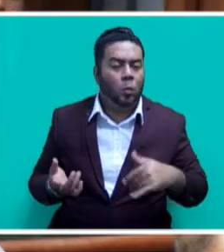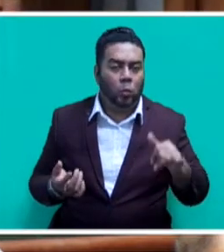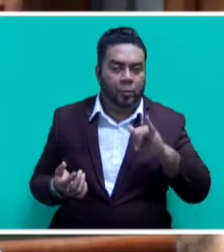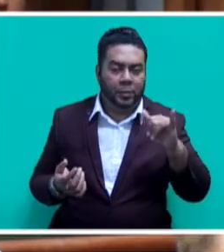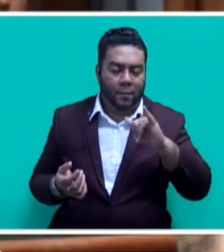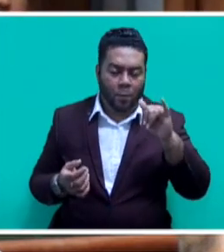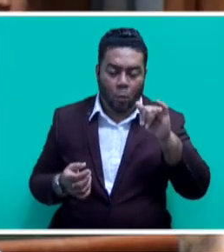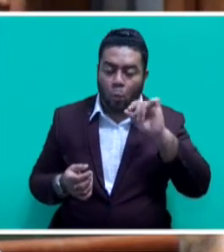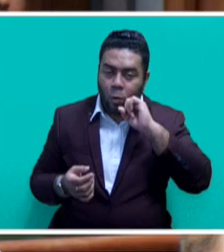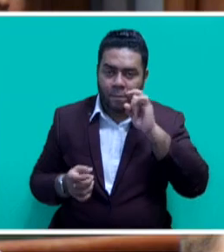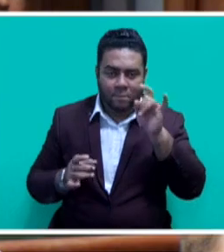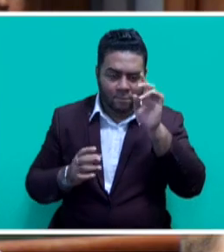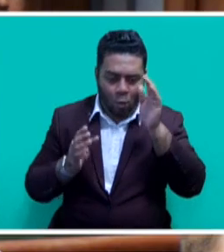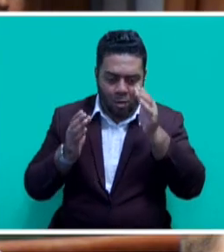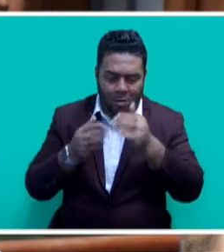focusing on.